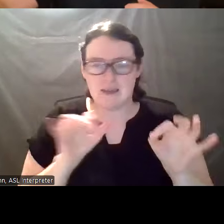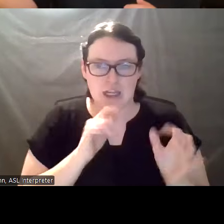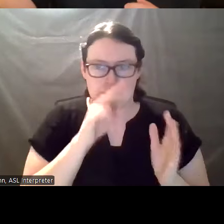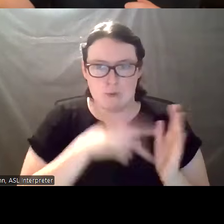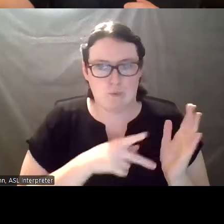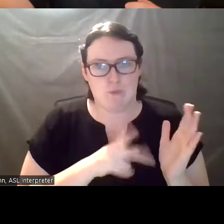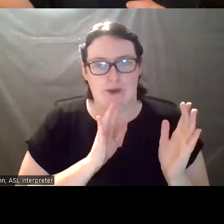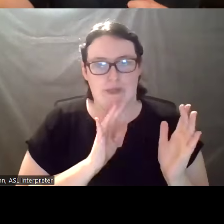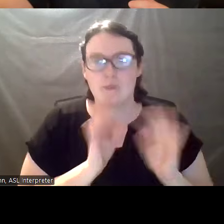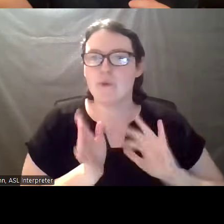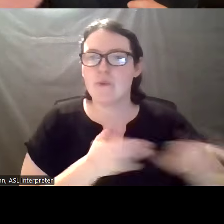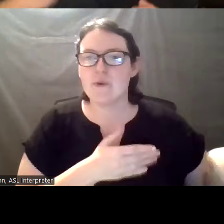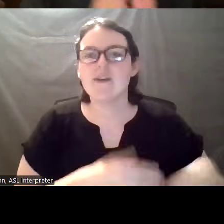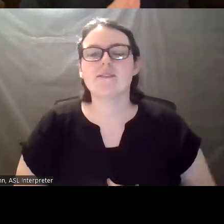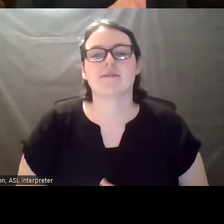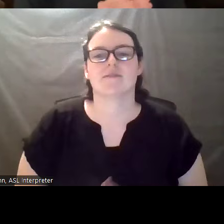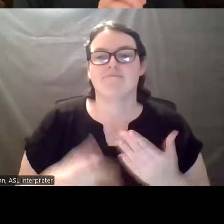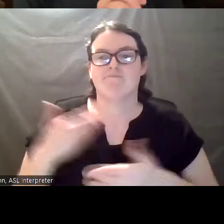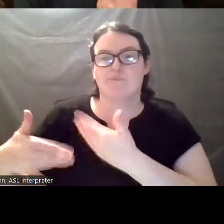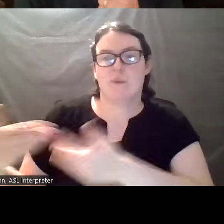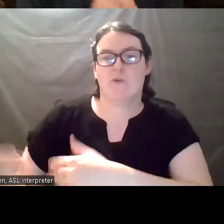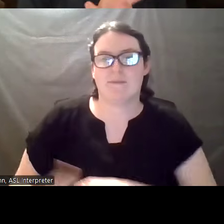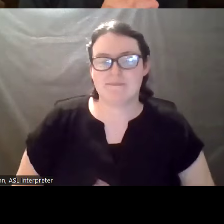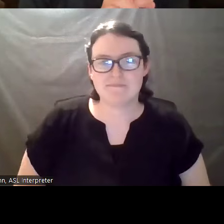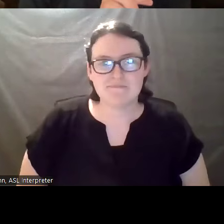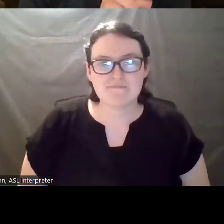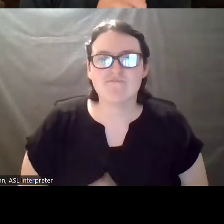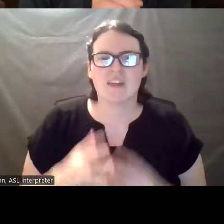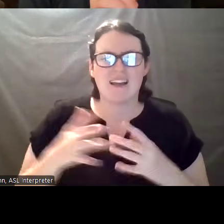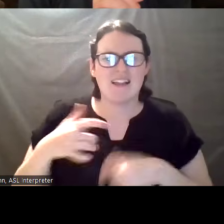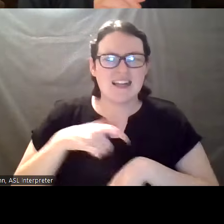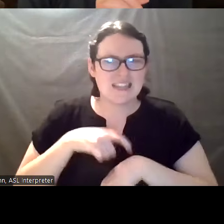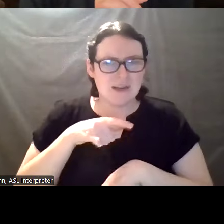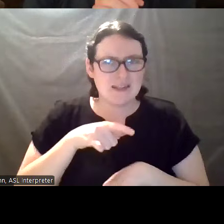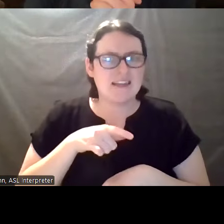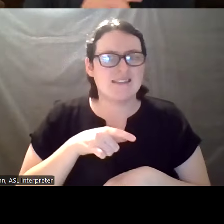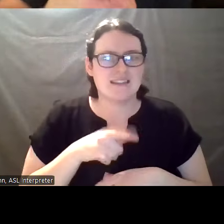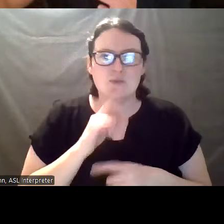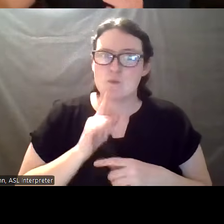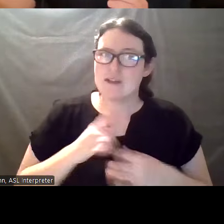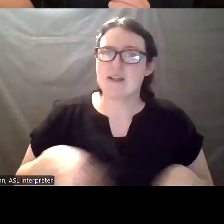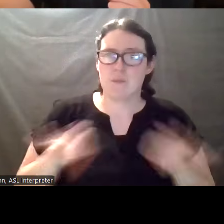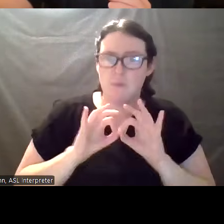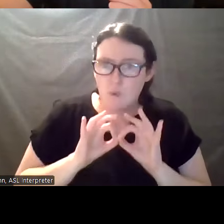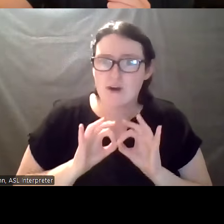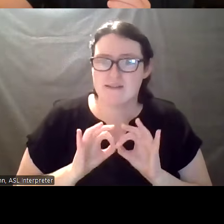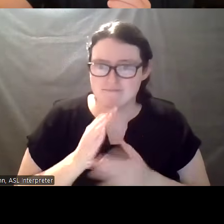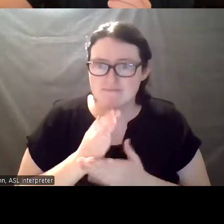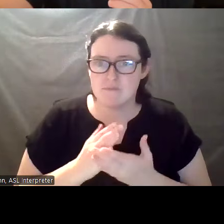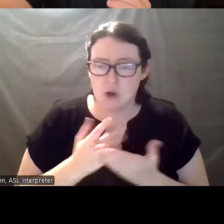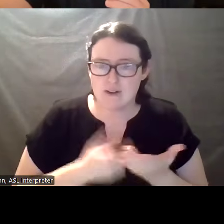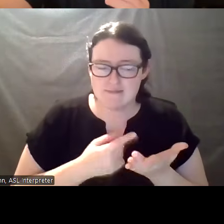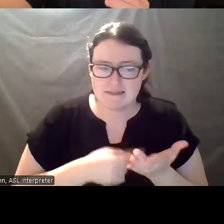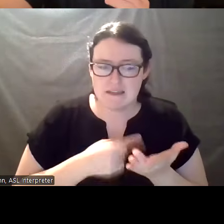now. Need to keep moving. Again, I spend a lot of time on this text because it's been very important in discussions of